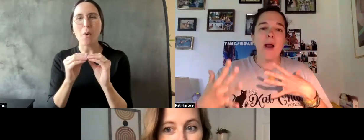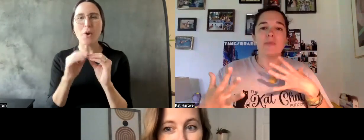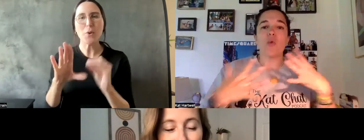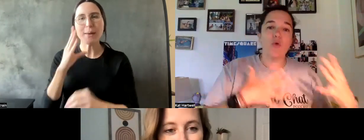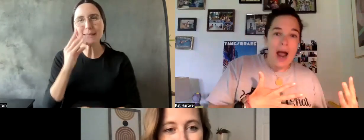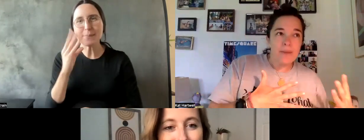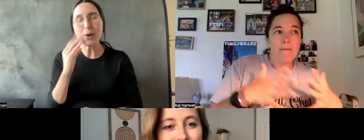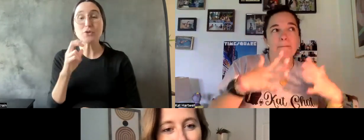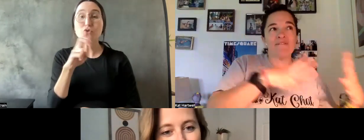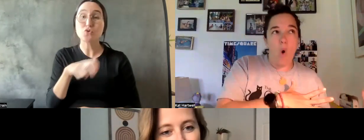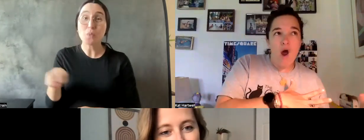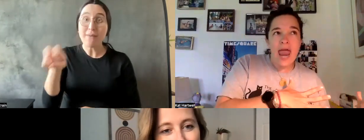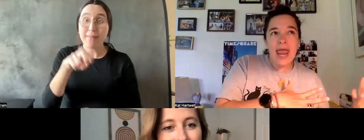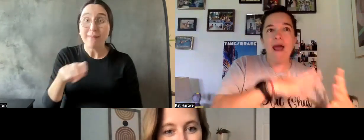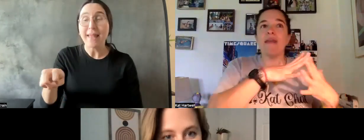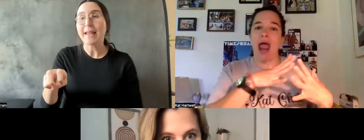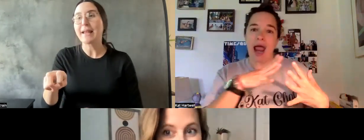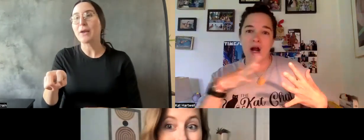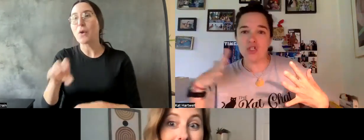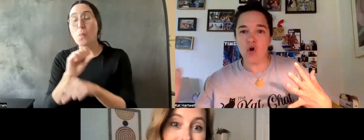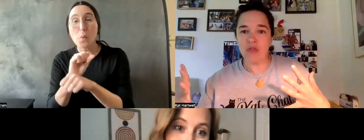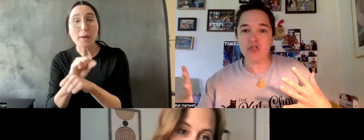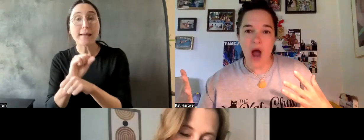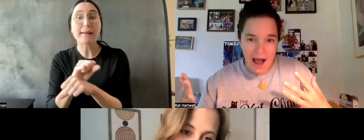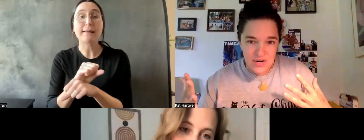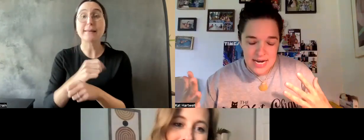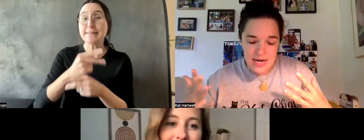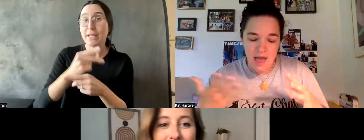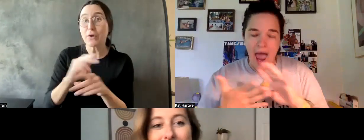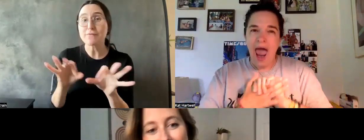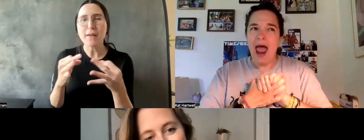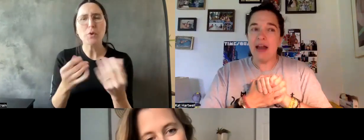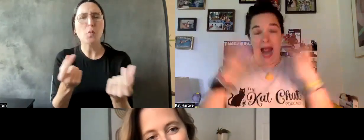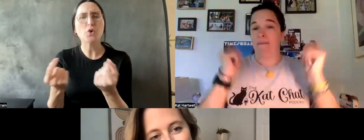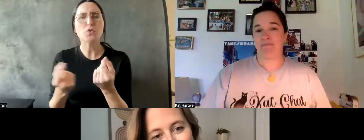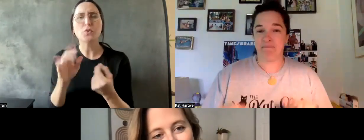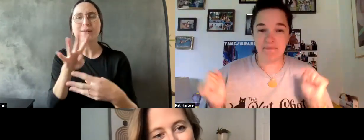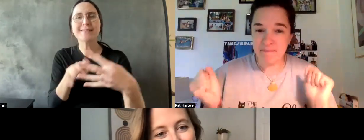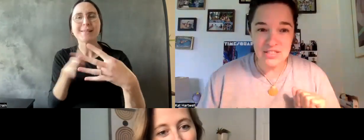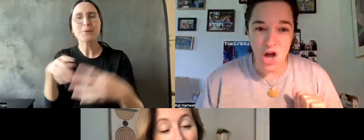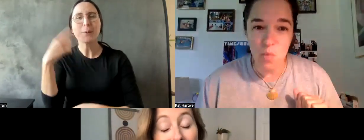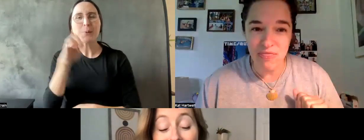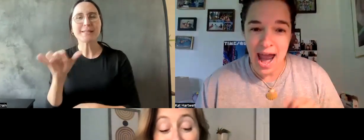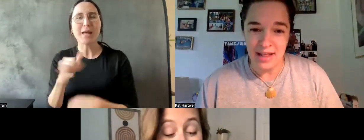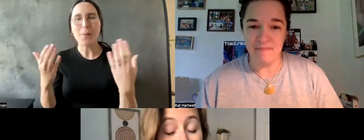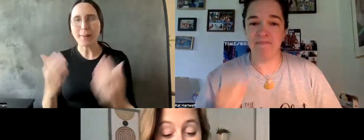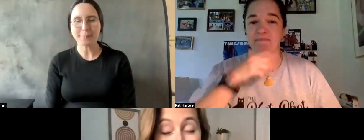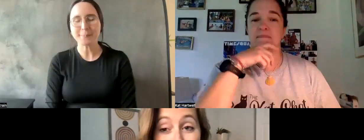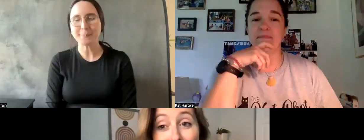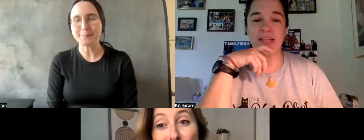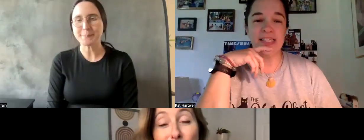got time to prep beforehand and during the traveling. Yeah, let's start with